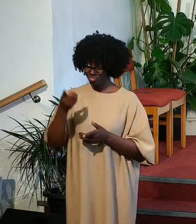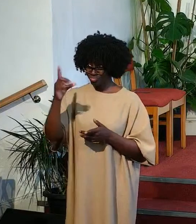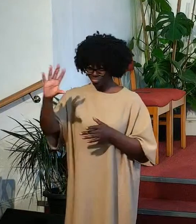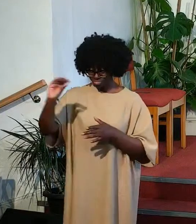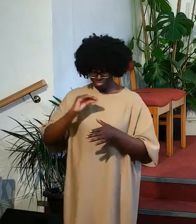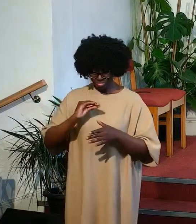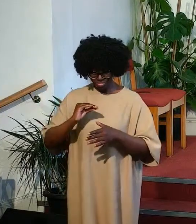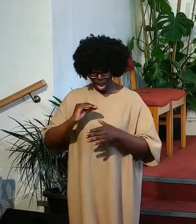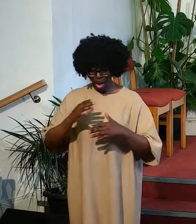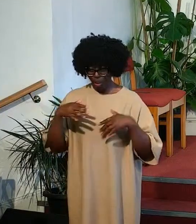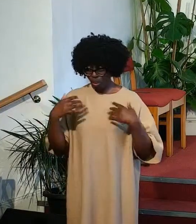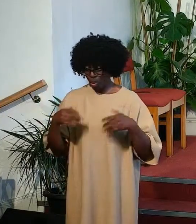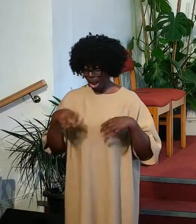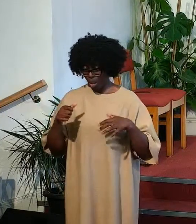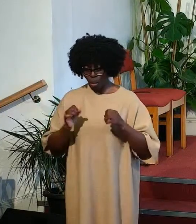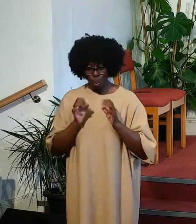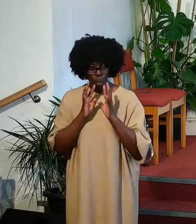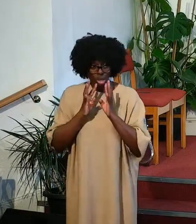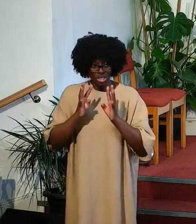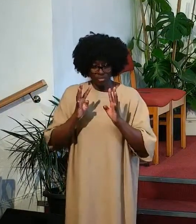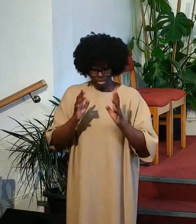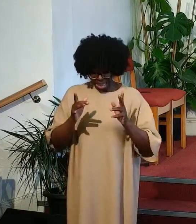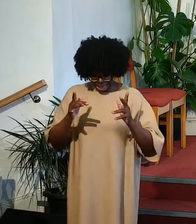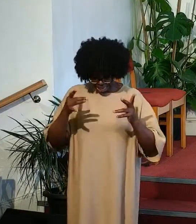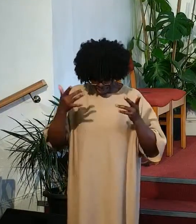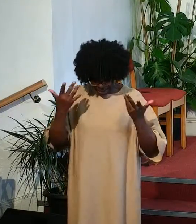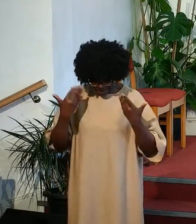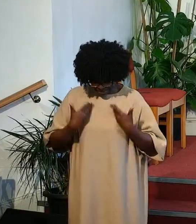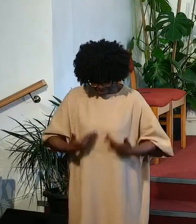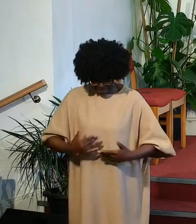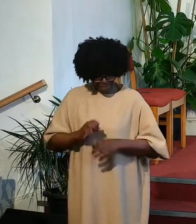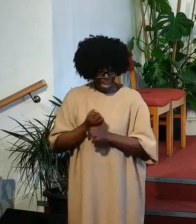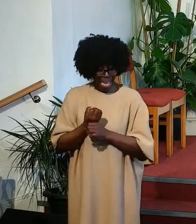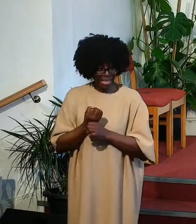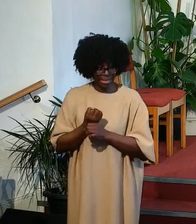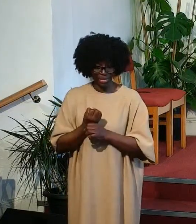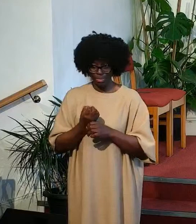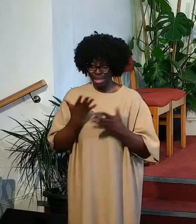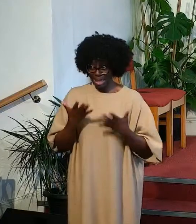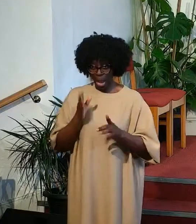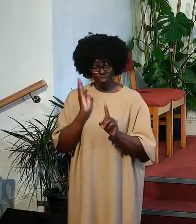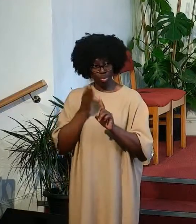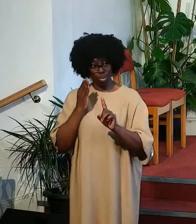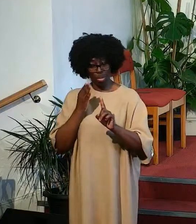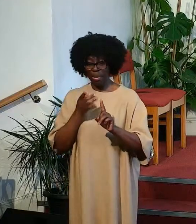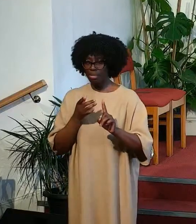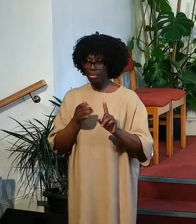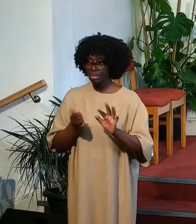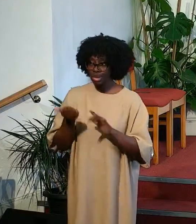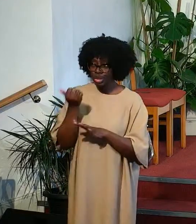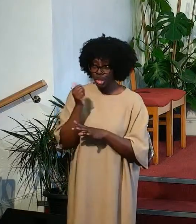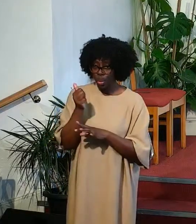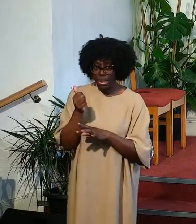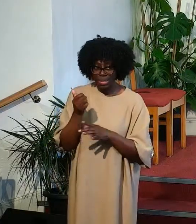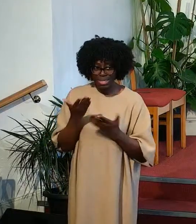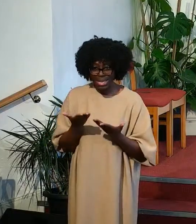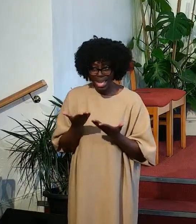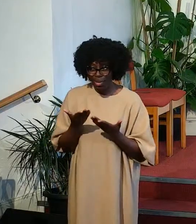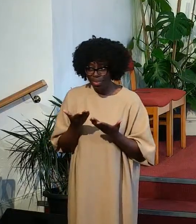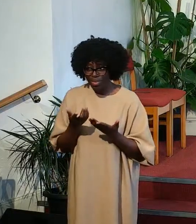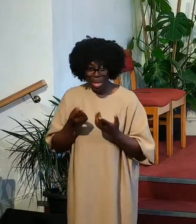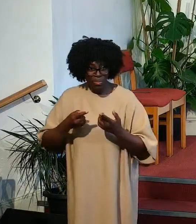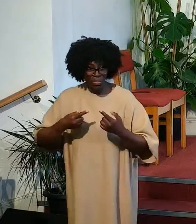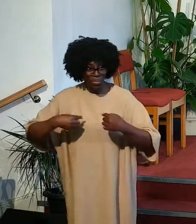wonderfully made, and that we now recognize. But knowing that we are incapable of